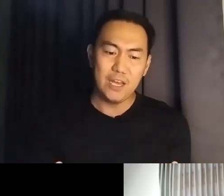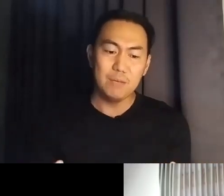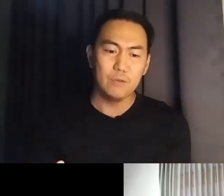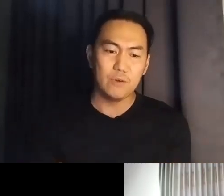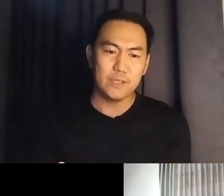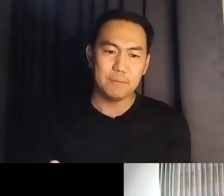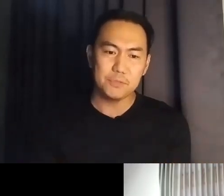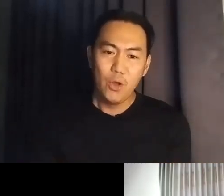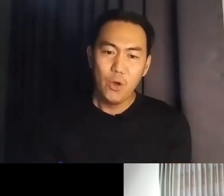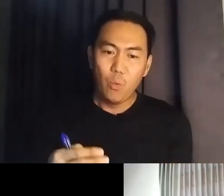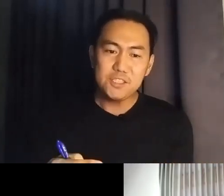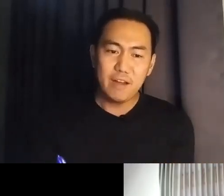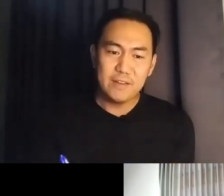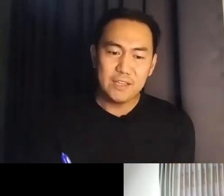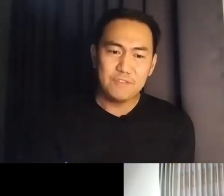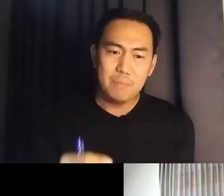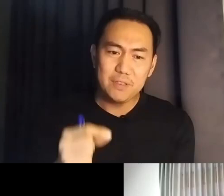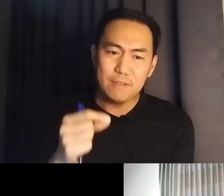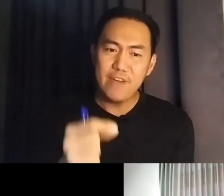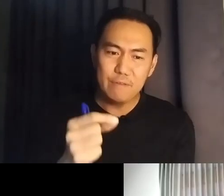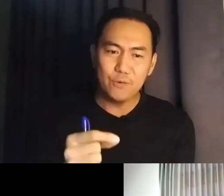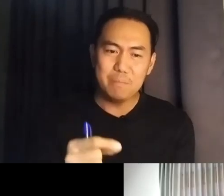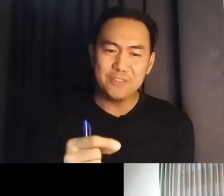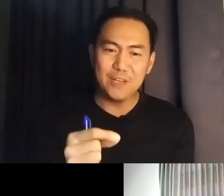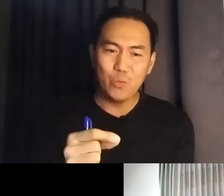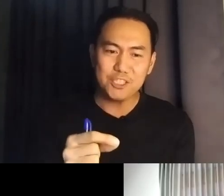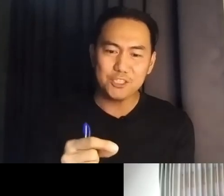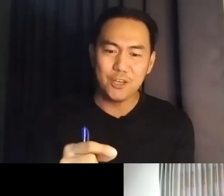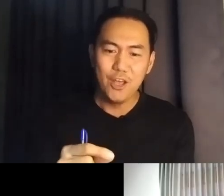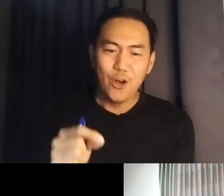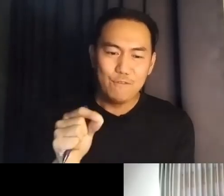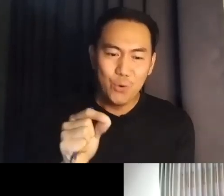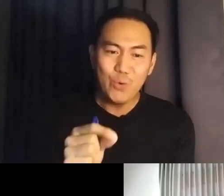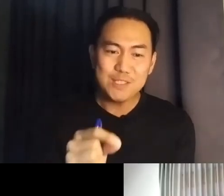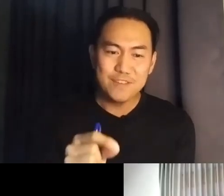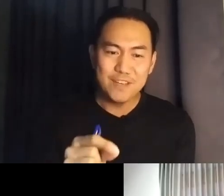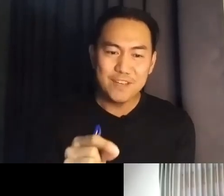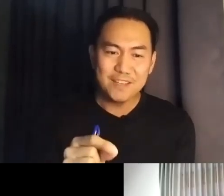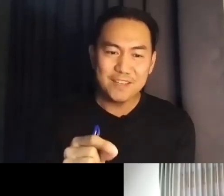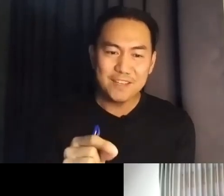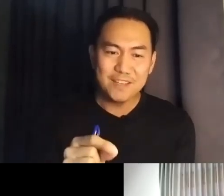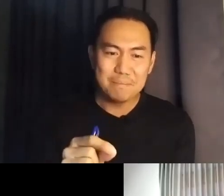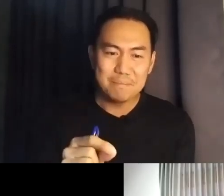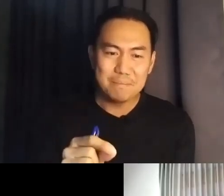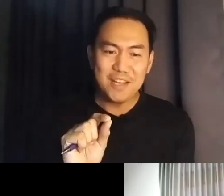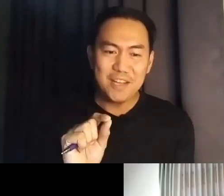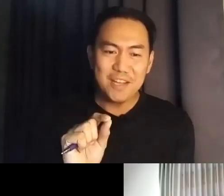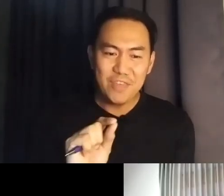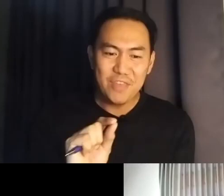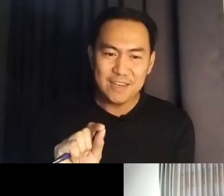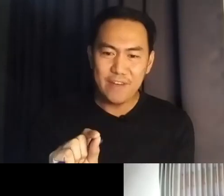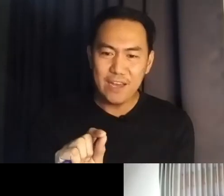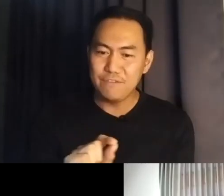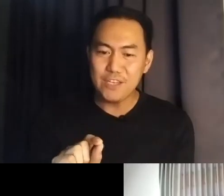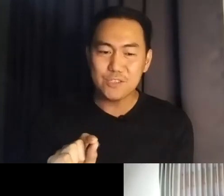made available for victims once they are identified. But the very fundamental question of who is a victim and when they